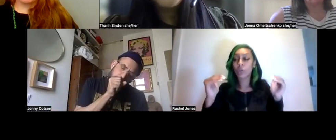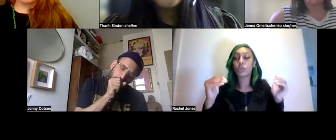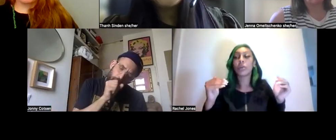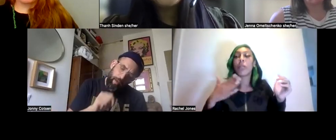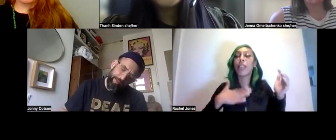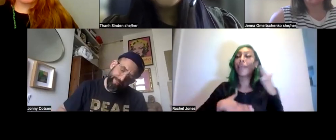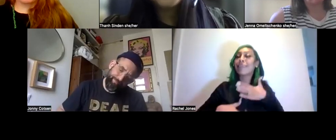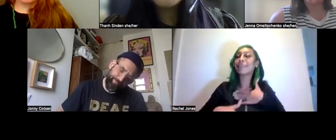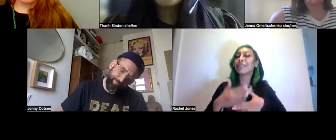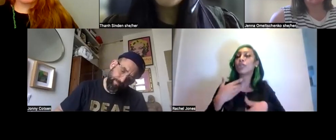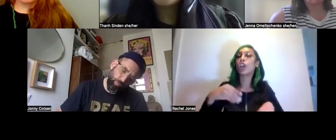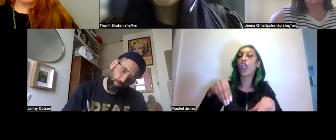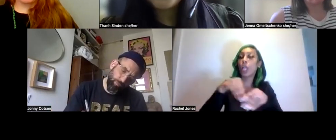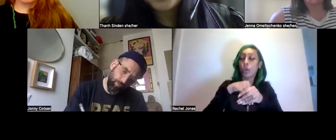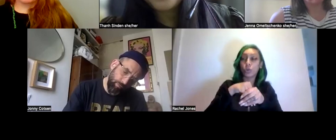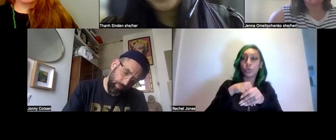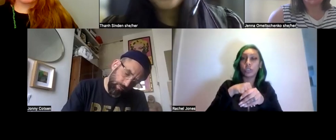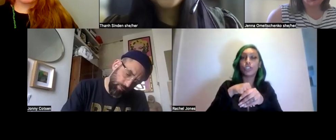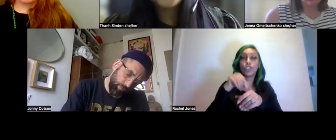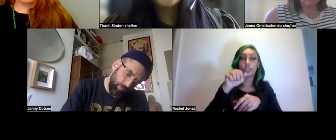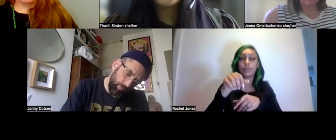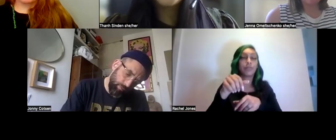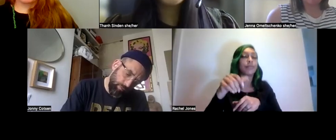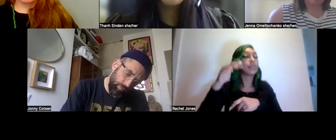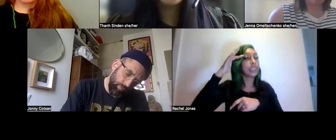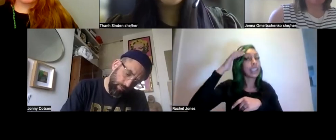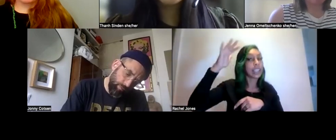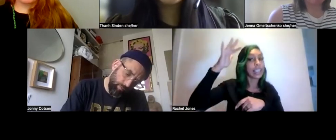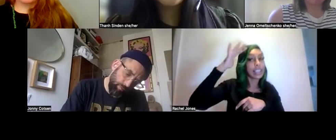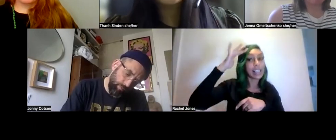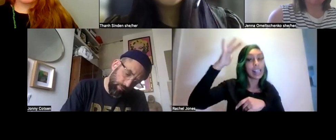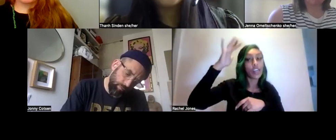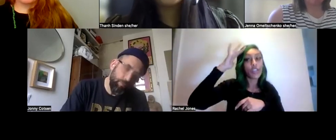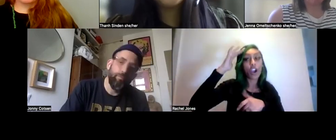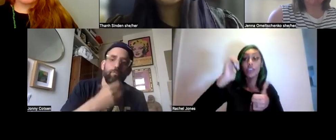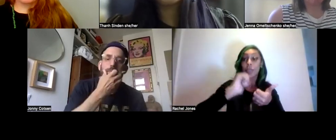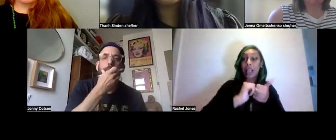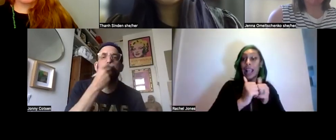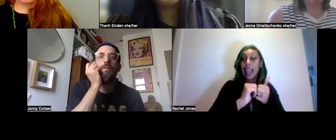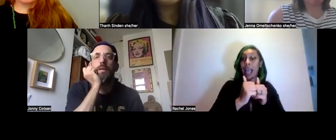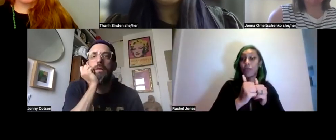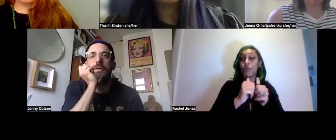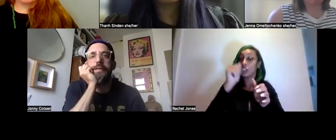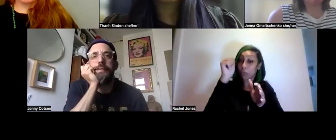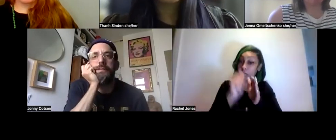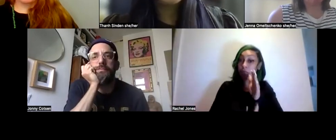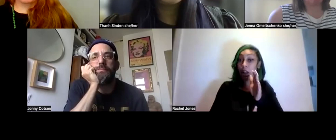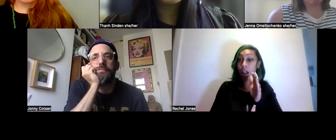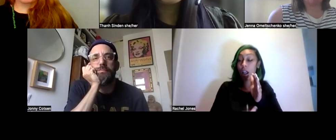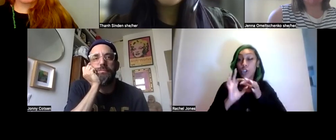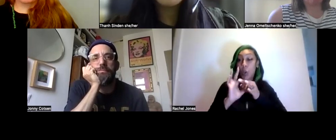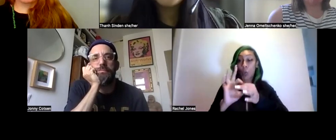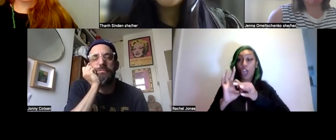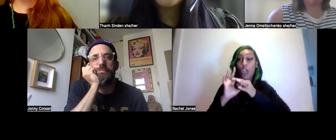inclusion, we need to do that very much from the ethos of the collaboration from the start of working